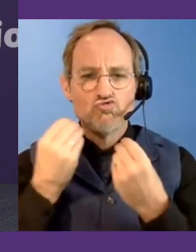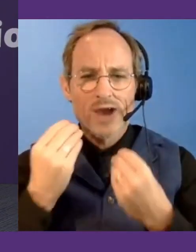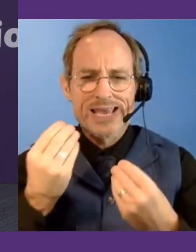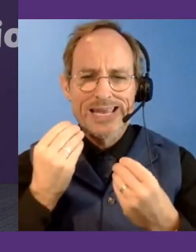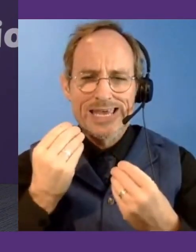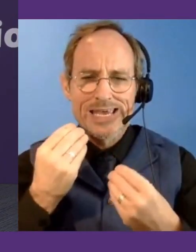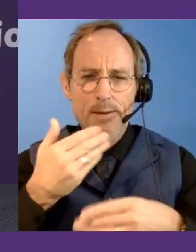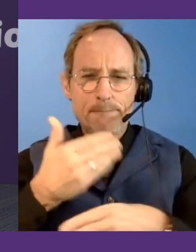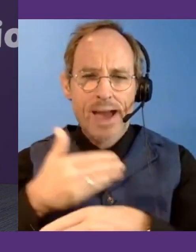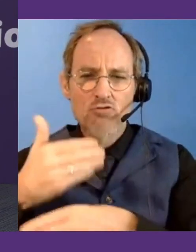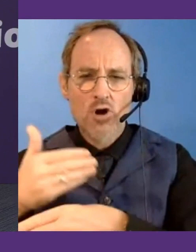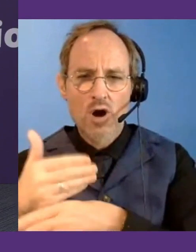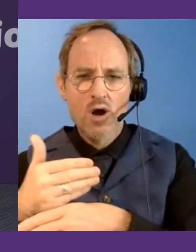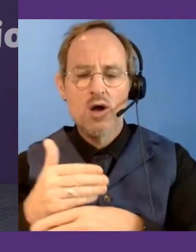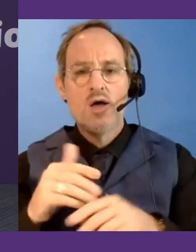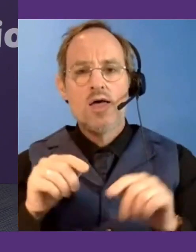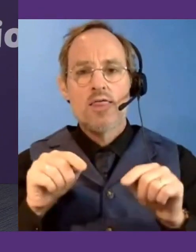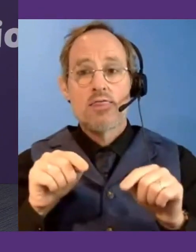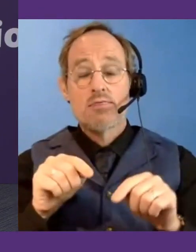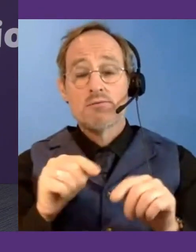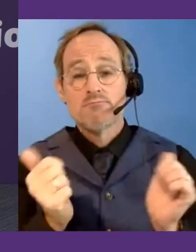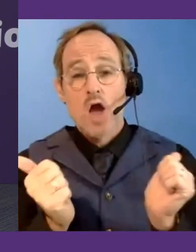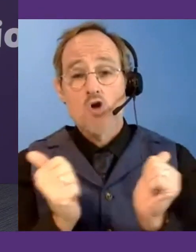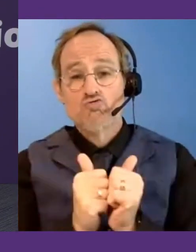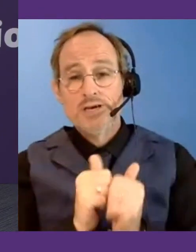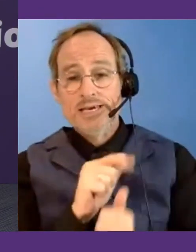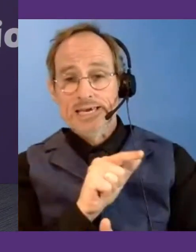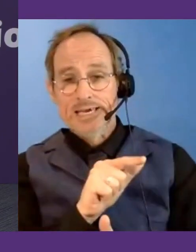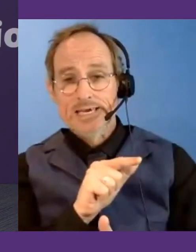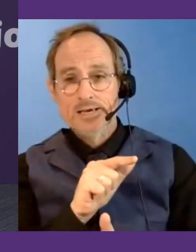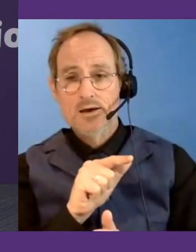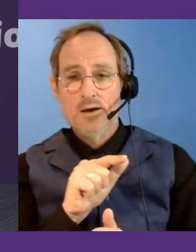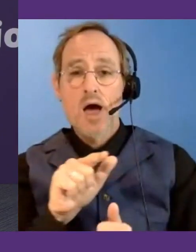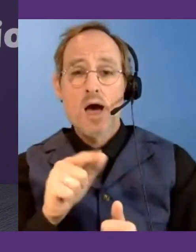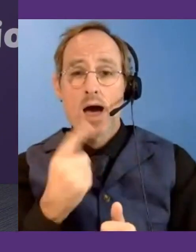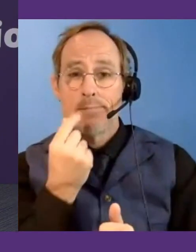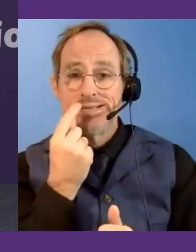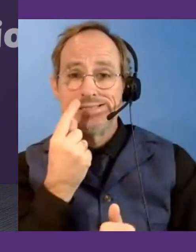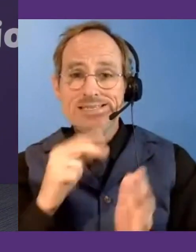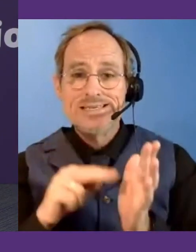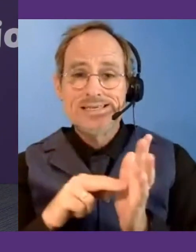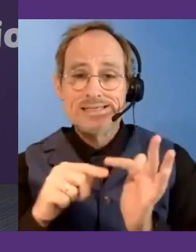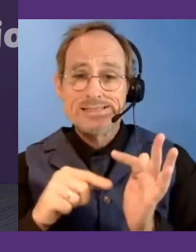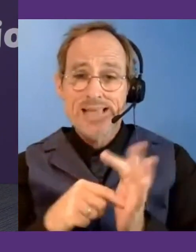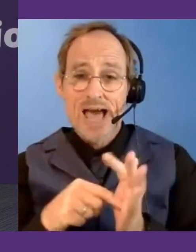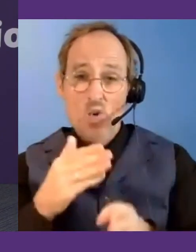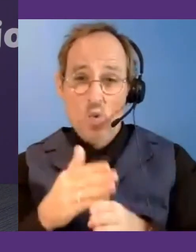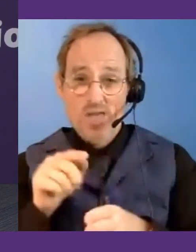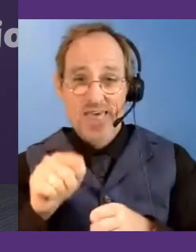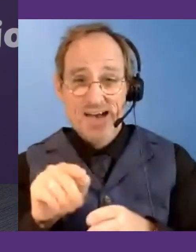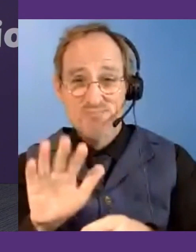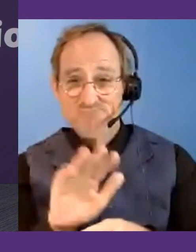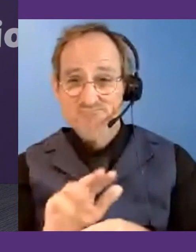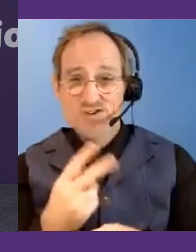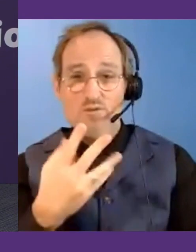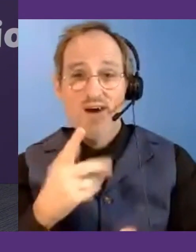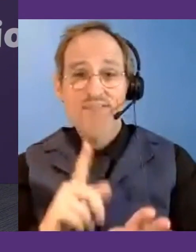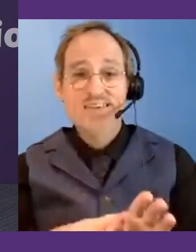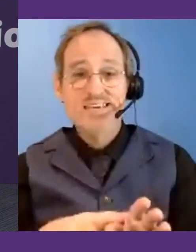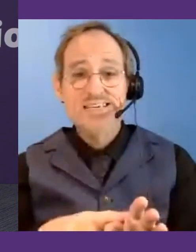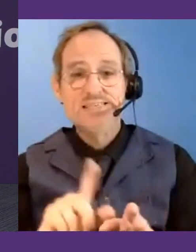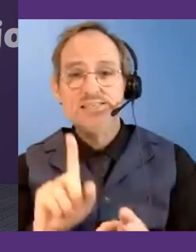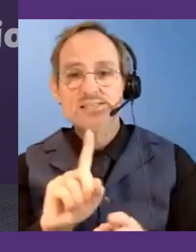So you're absolutely right, it's something that AbilityNet have been doing for 25 years, isn't it? Helping individuals